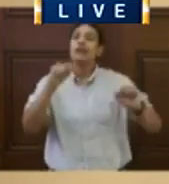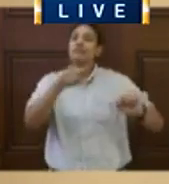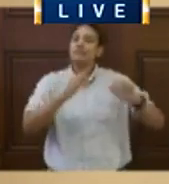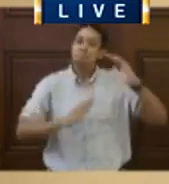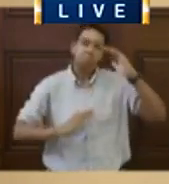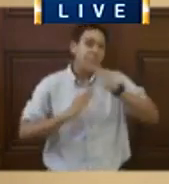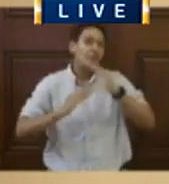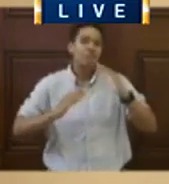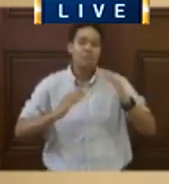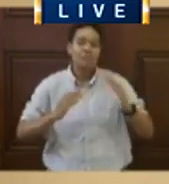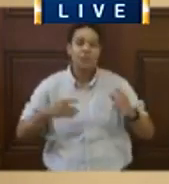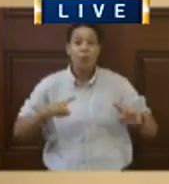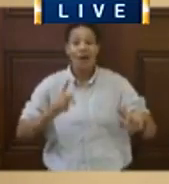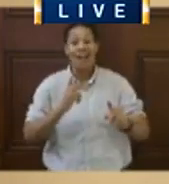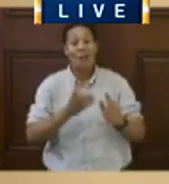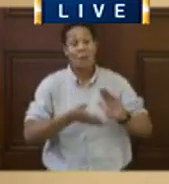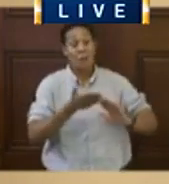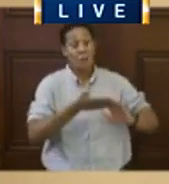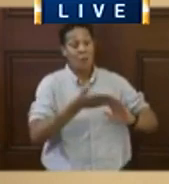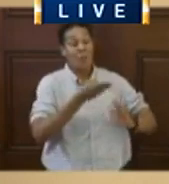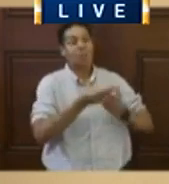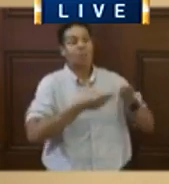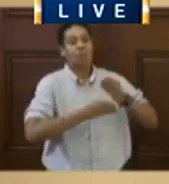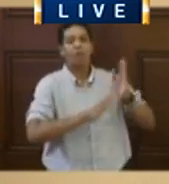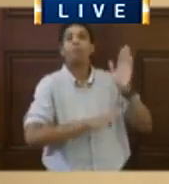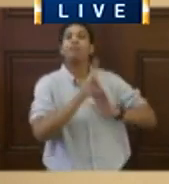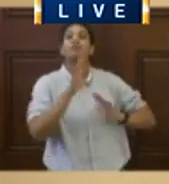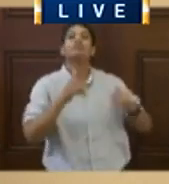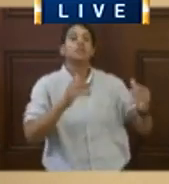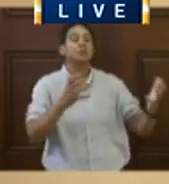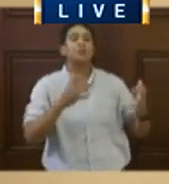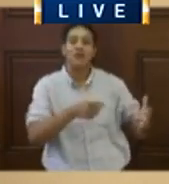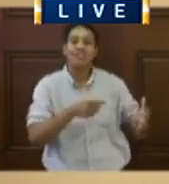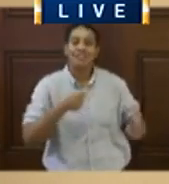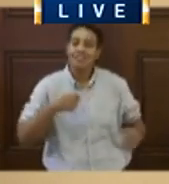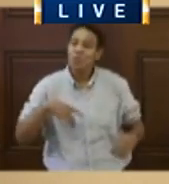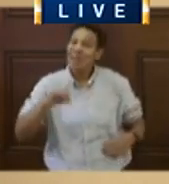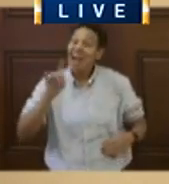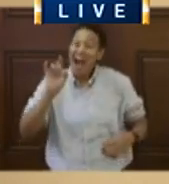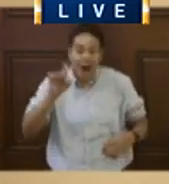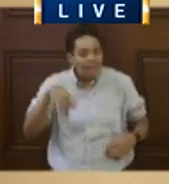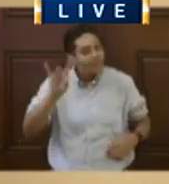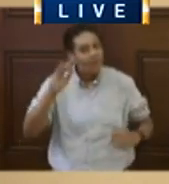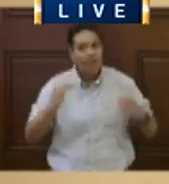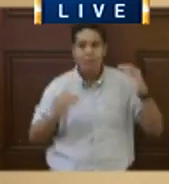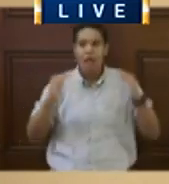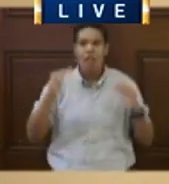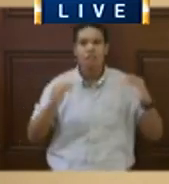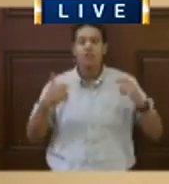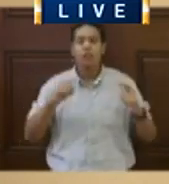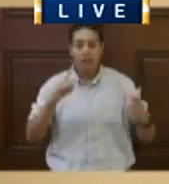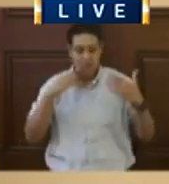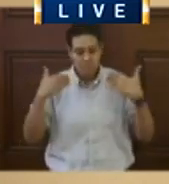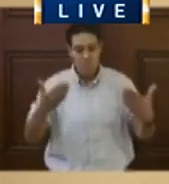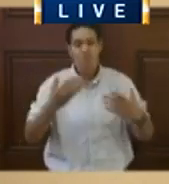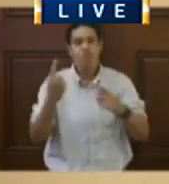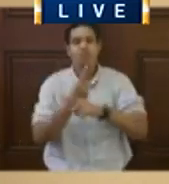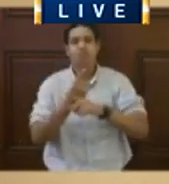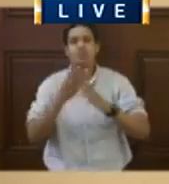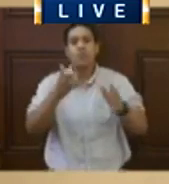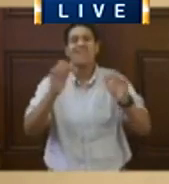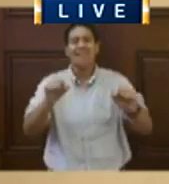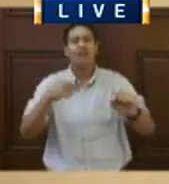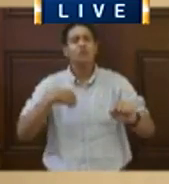keeping economic activity going. And we feel it's very important that we find that balance so we can move forward in that direction. So we